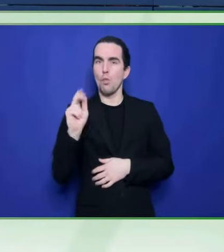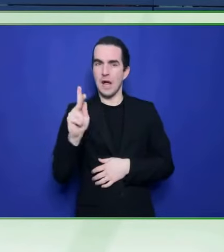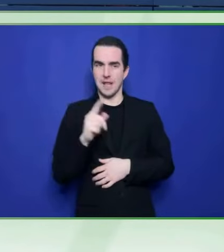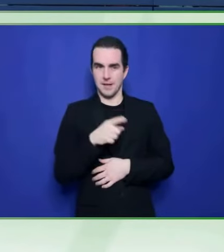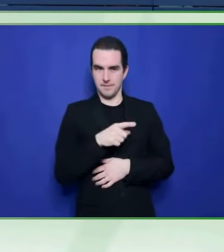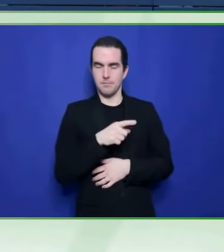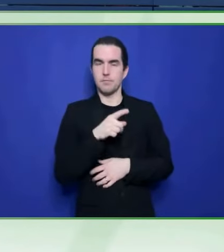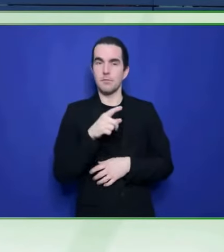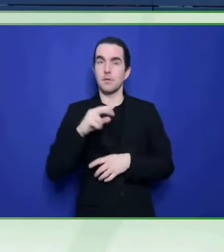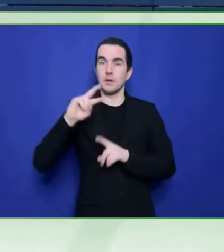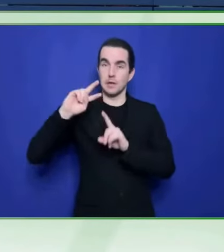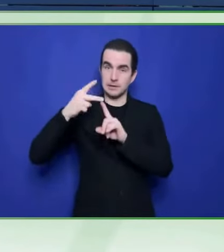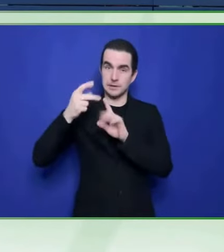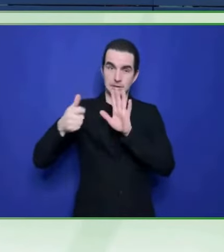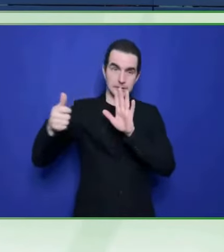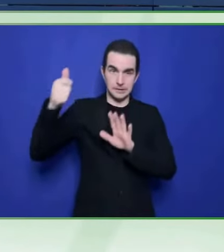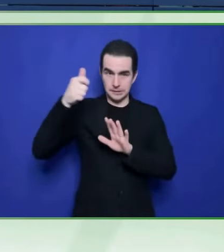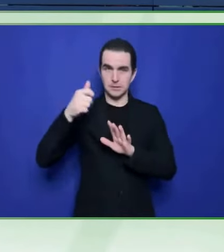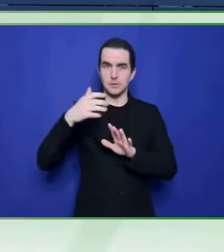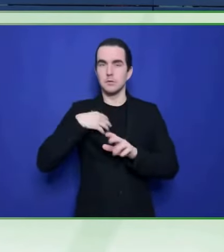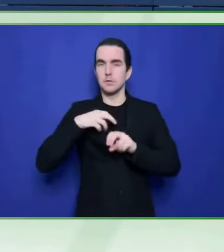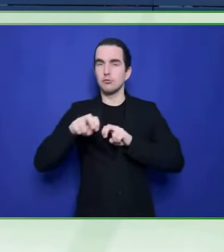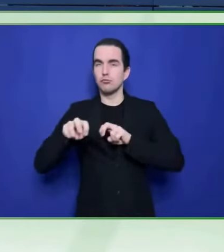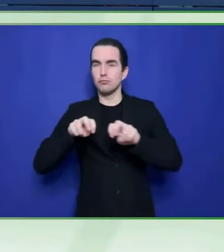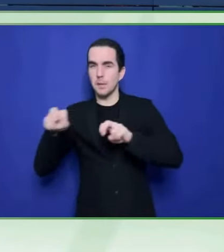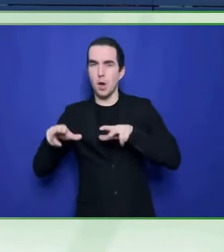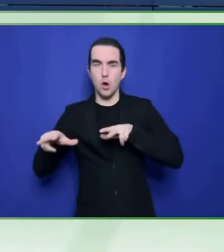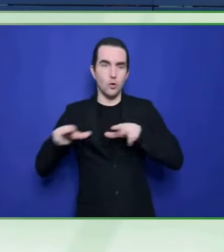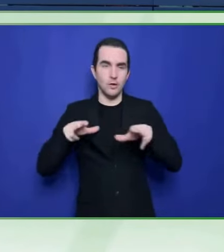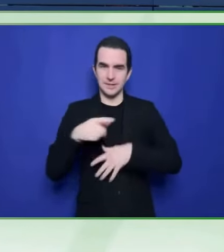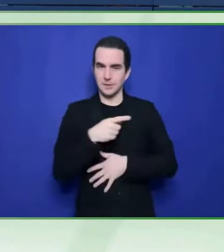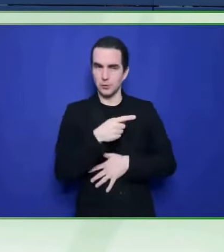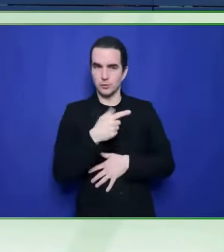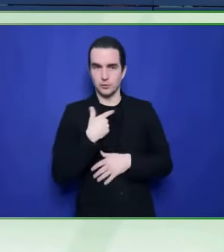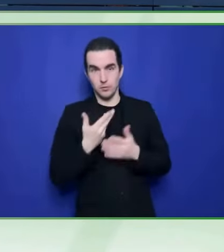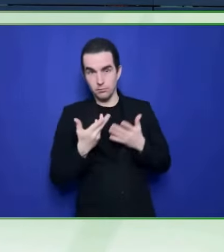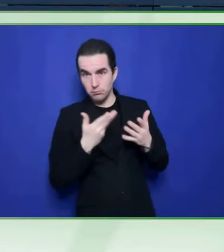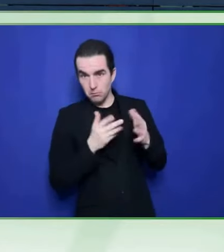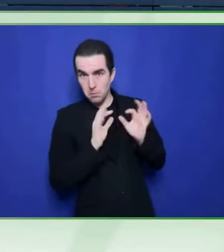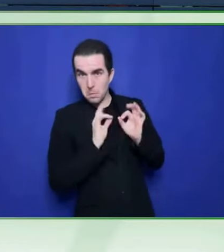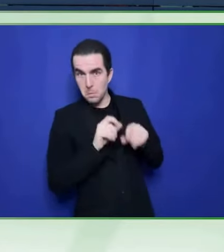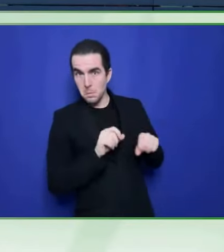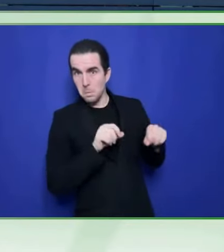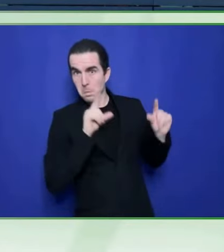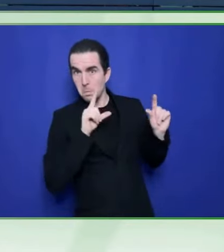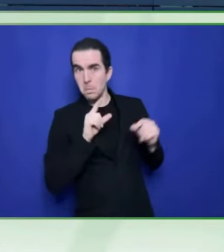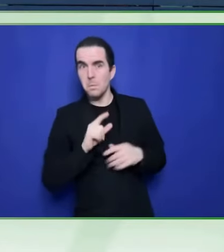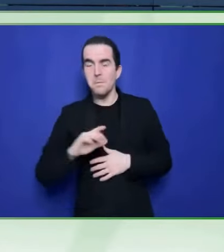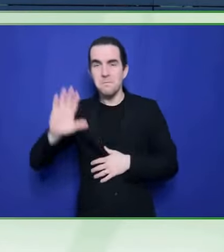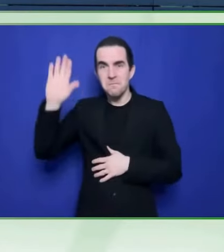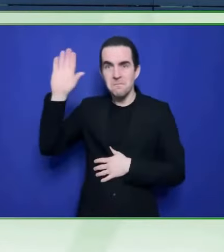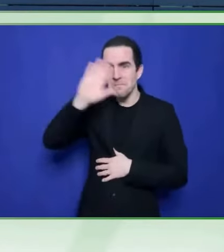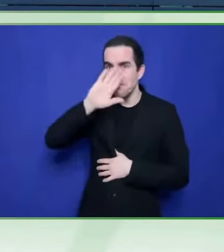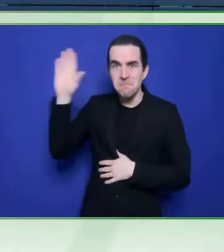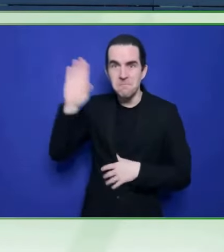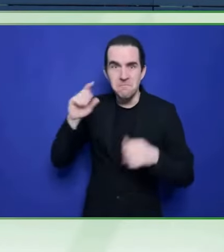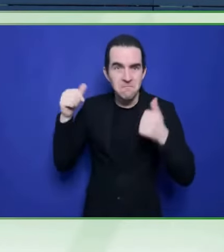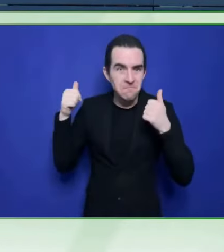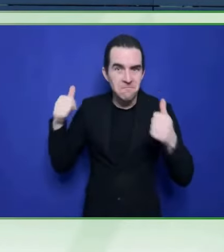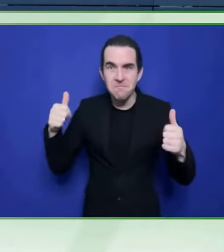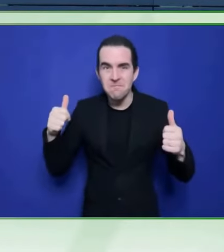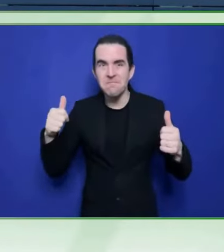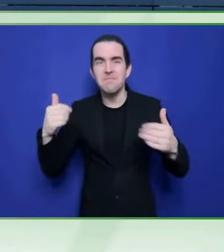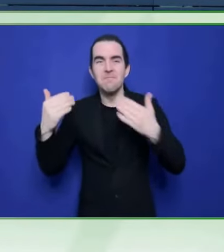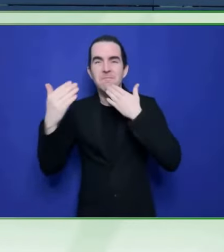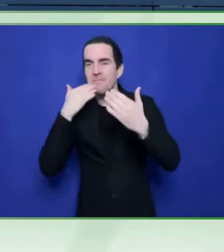Thank you, Susan. Thank you, Neil. I hope you can hear and see me all okay. And I get a thumbs up, so that's great. Hello, my name is